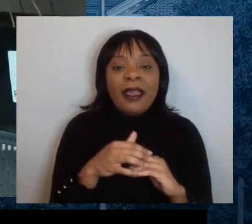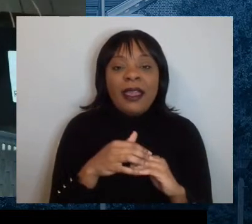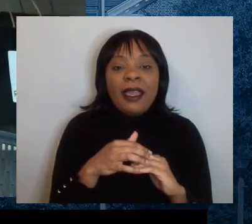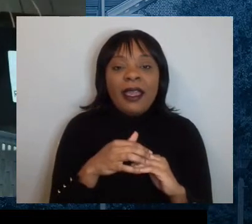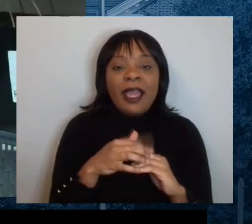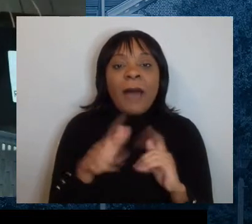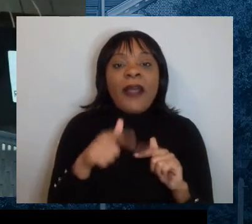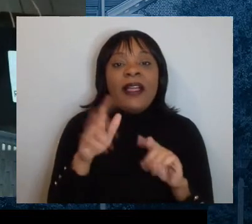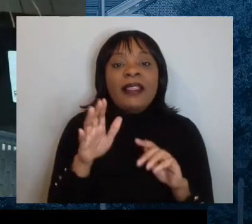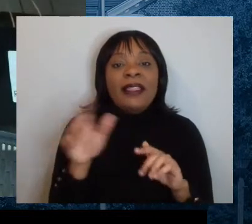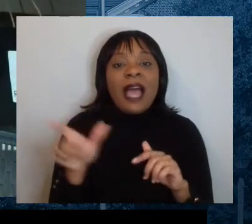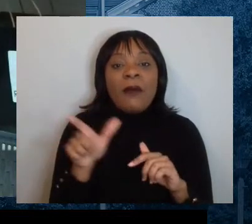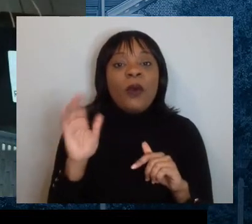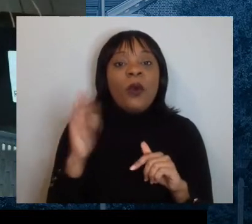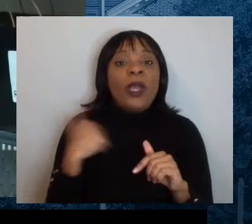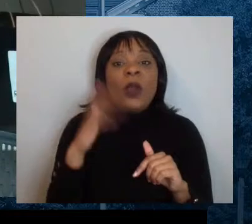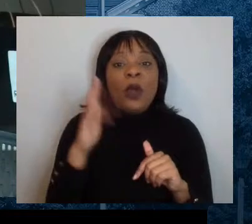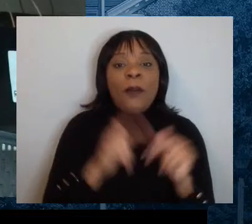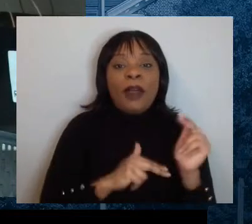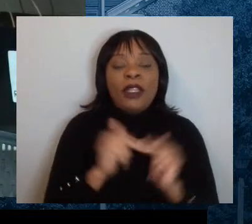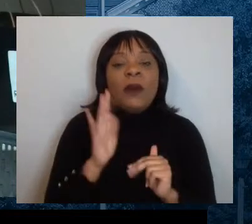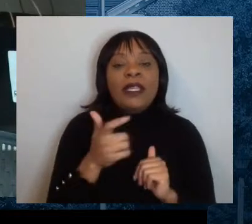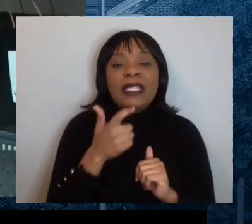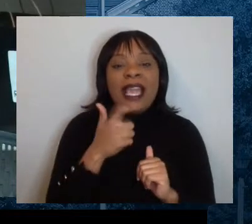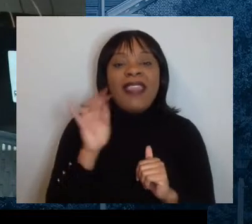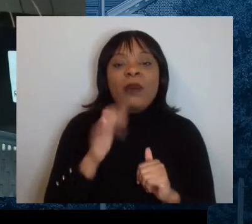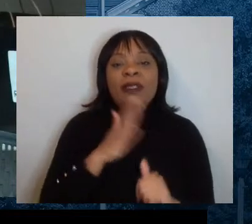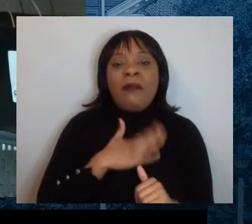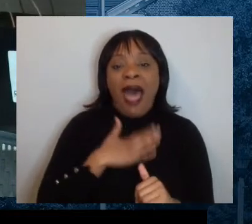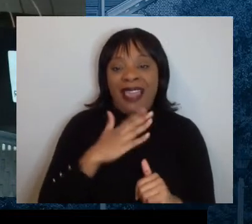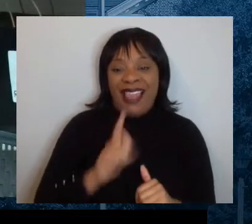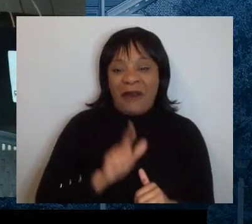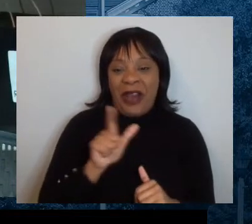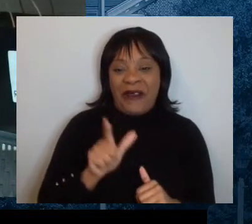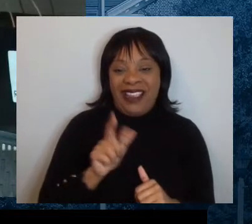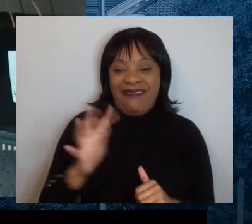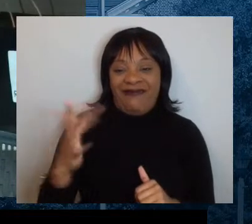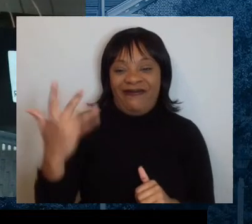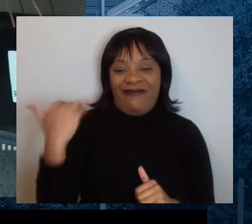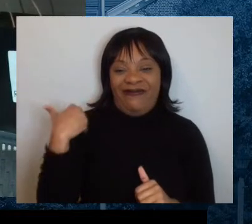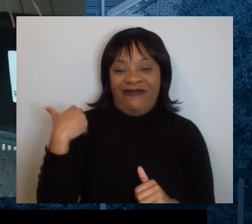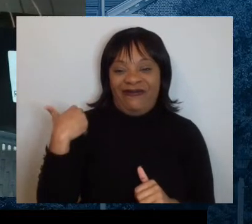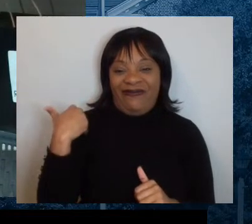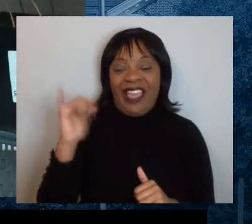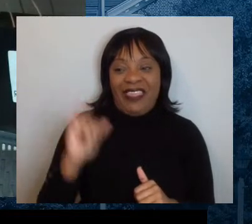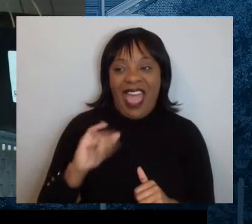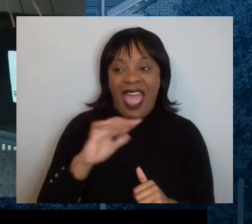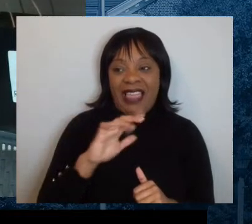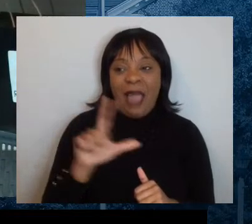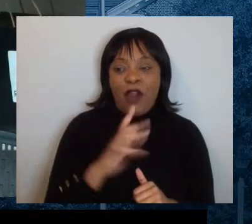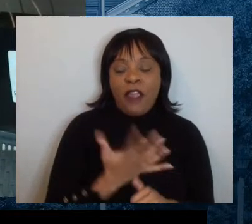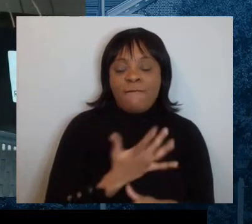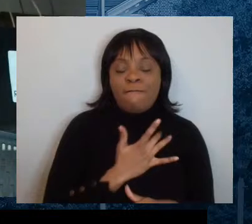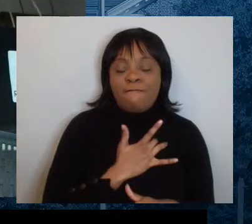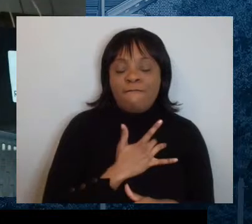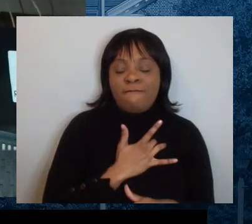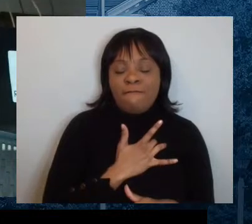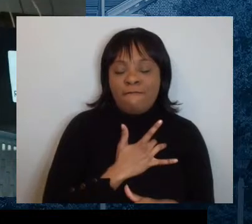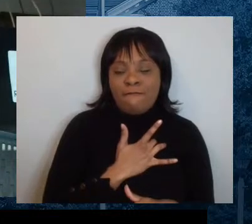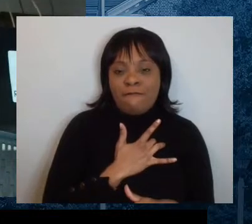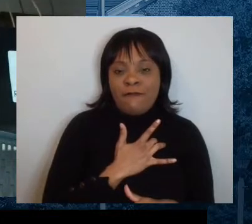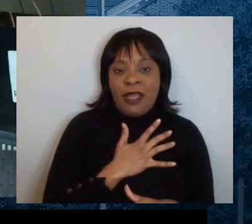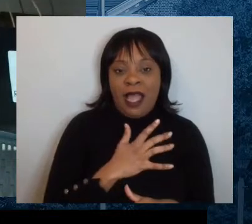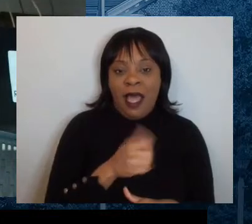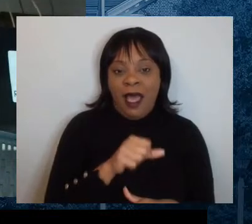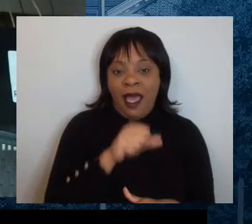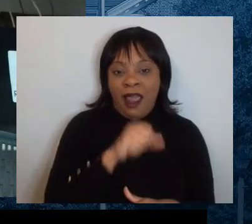about to build here. They'll say, that was my library. That library meant so much to me. And as a result of that, we're going to have kids that are going to